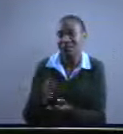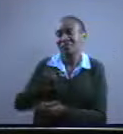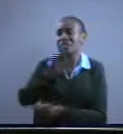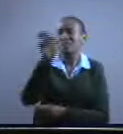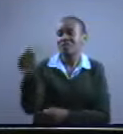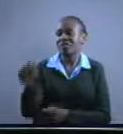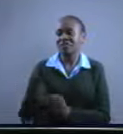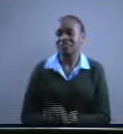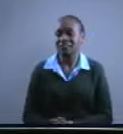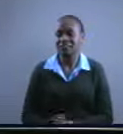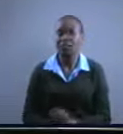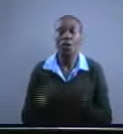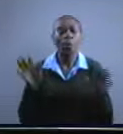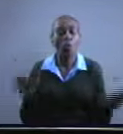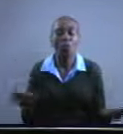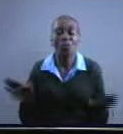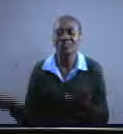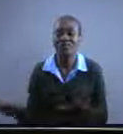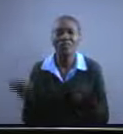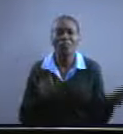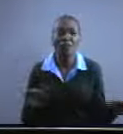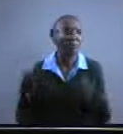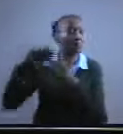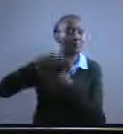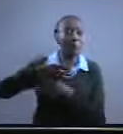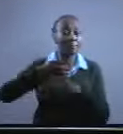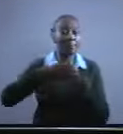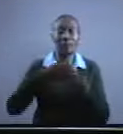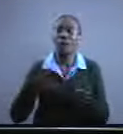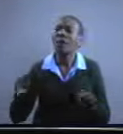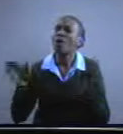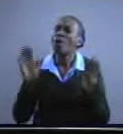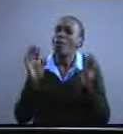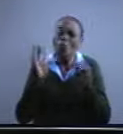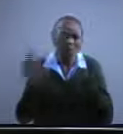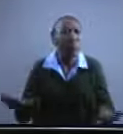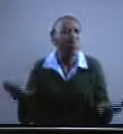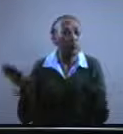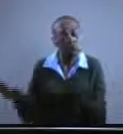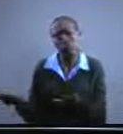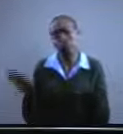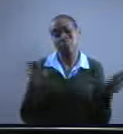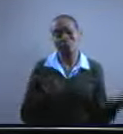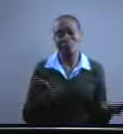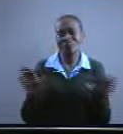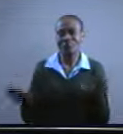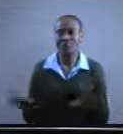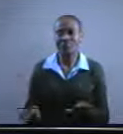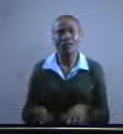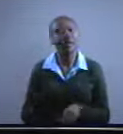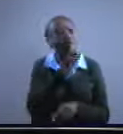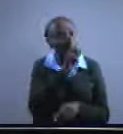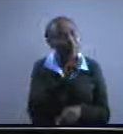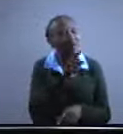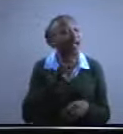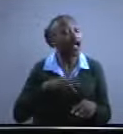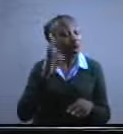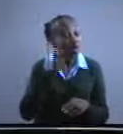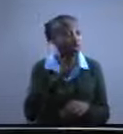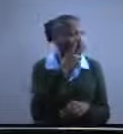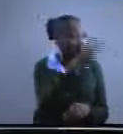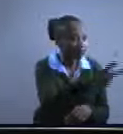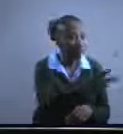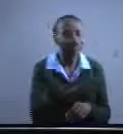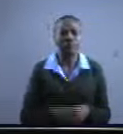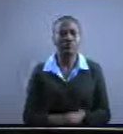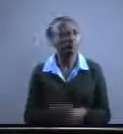Member. Point of order, Chair. Honourable Yes, Speaker, Honourable Speaker. Point of order. Order. Don't speak until I recognize you. Honourable Speaker,